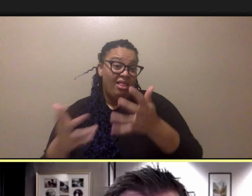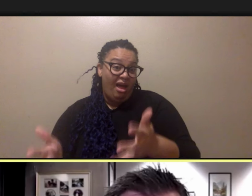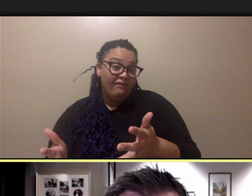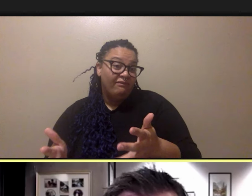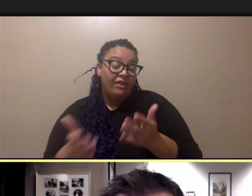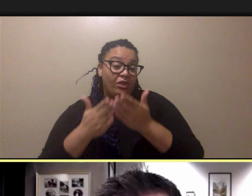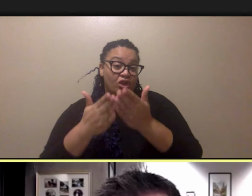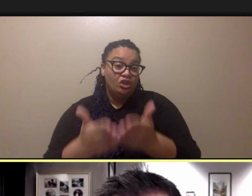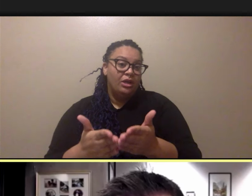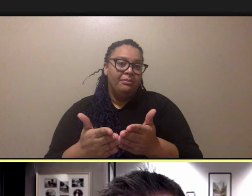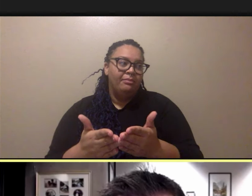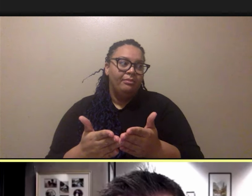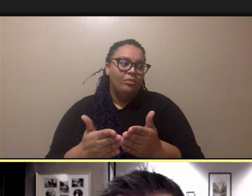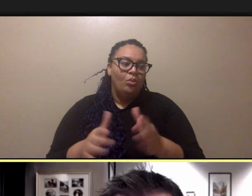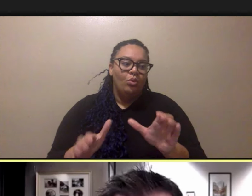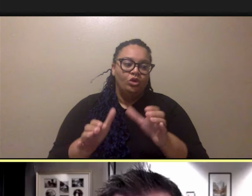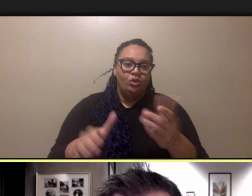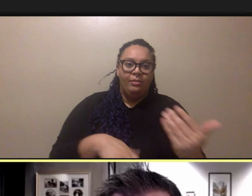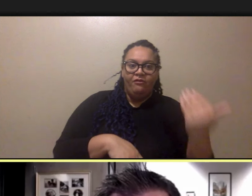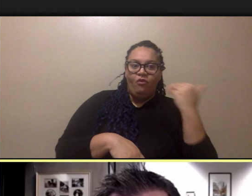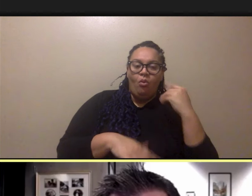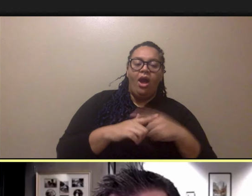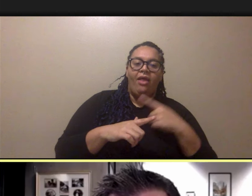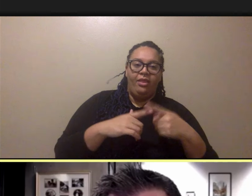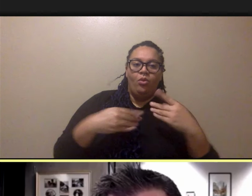been doing, and they sold them to these colonists.